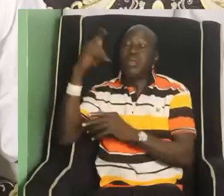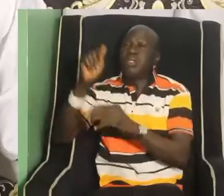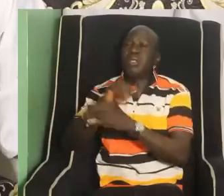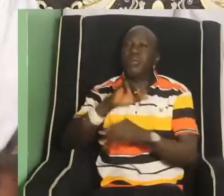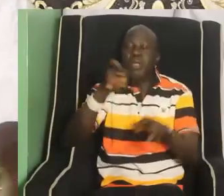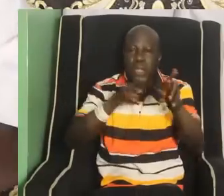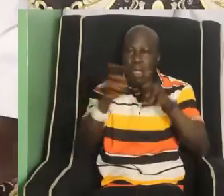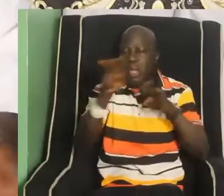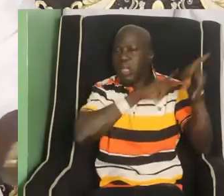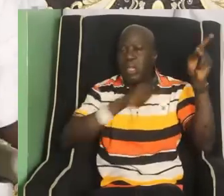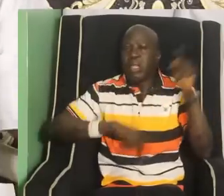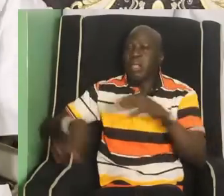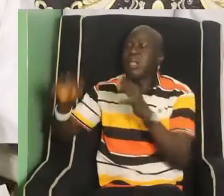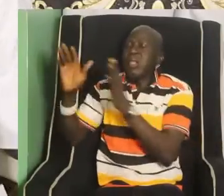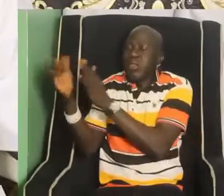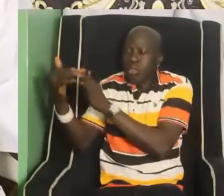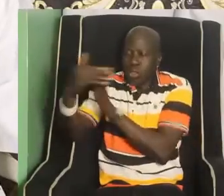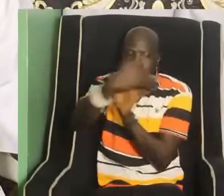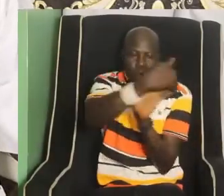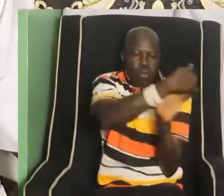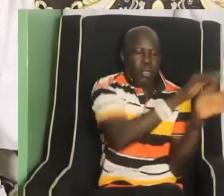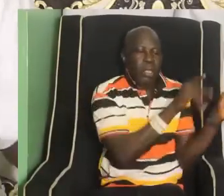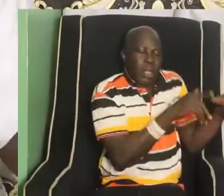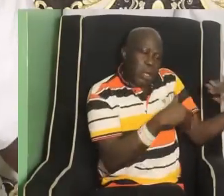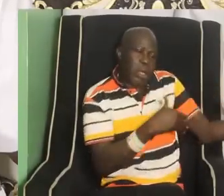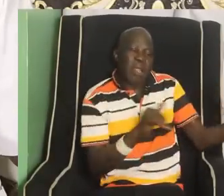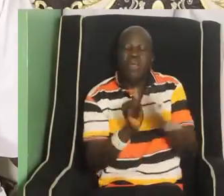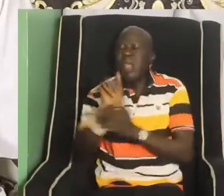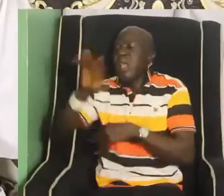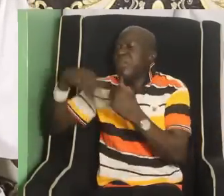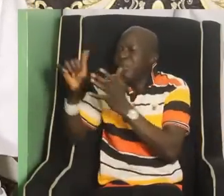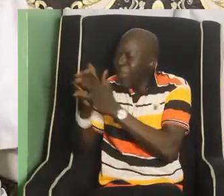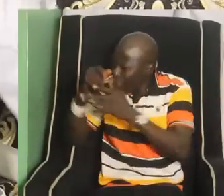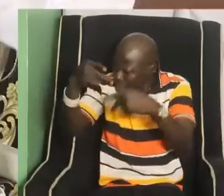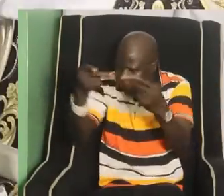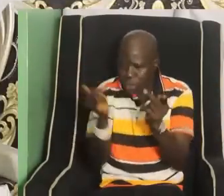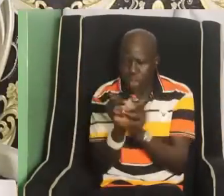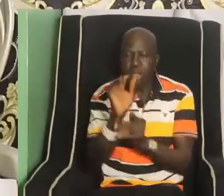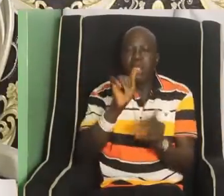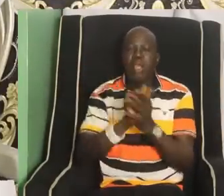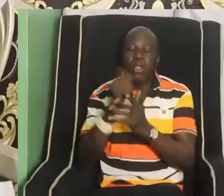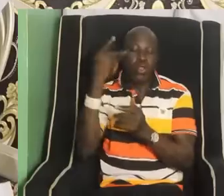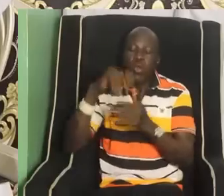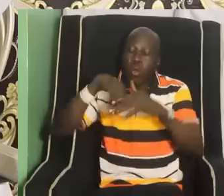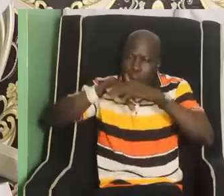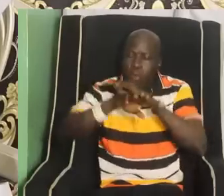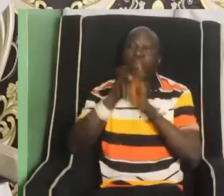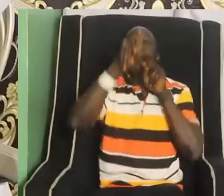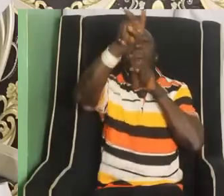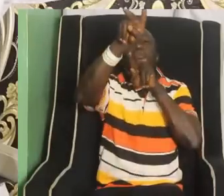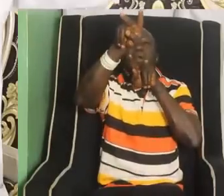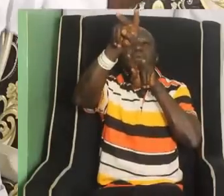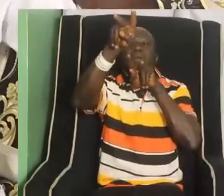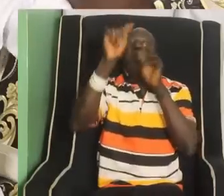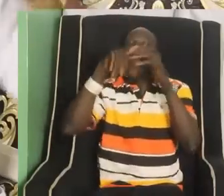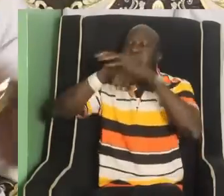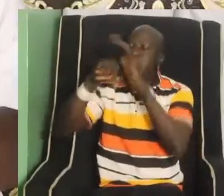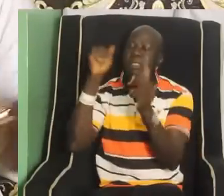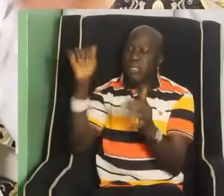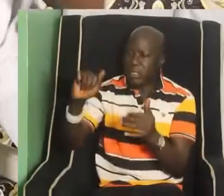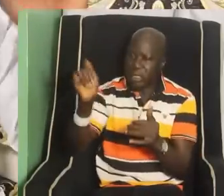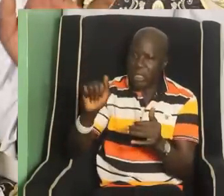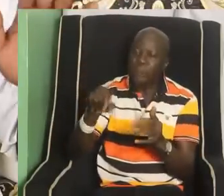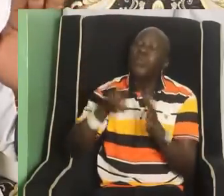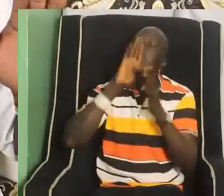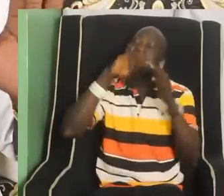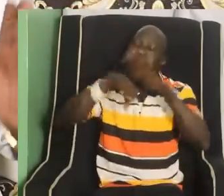You will see Shebioba. So you see left here. Just up to your left side. The gun turning. That is only where the turn is. You will go to the farm. Bene. Yes.